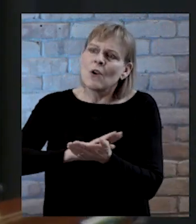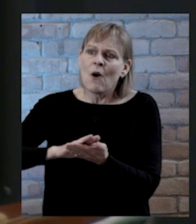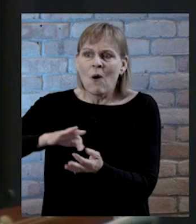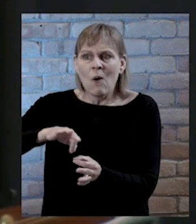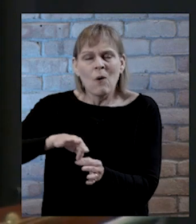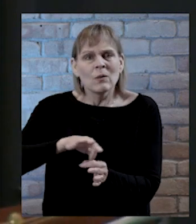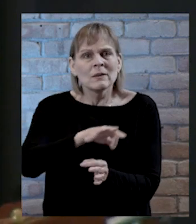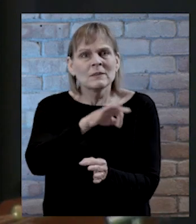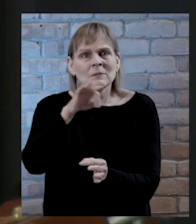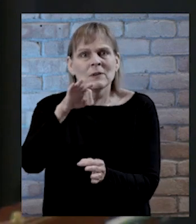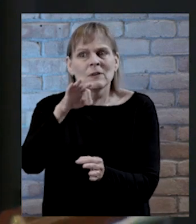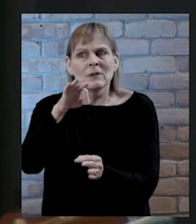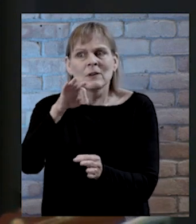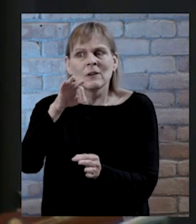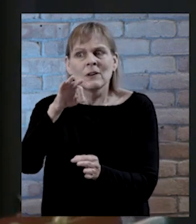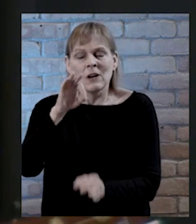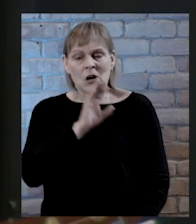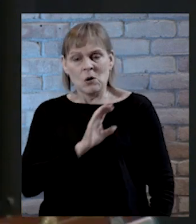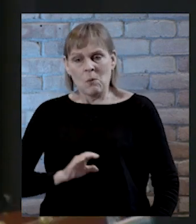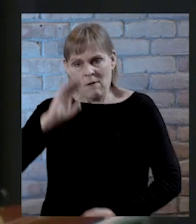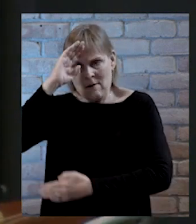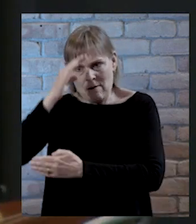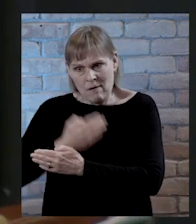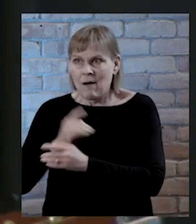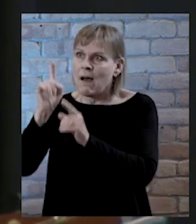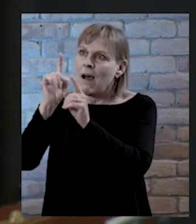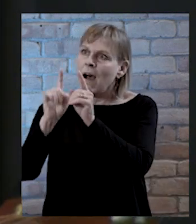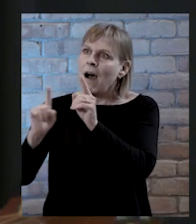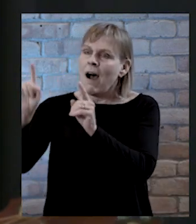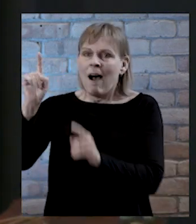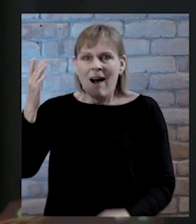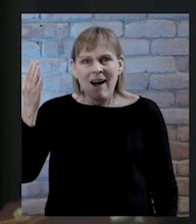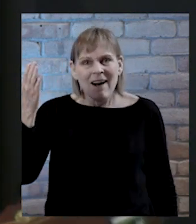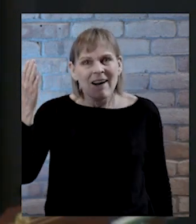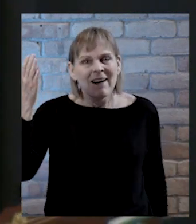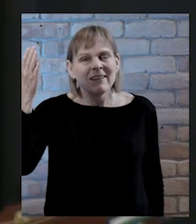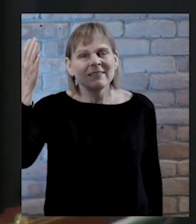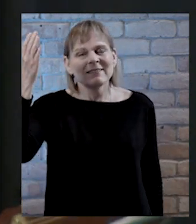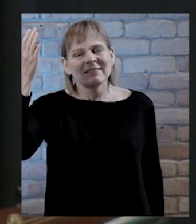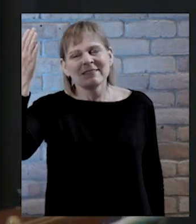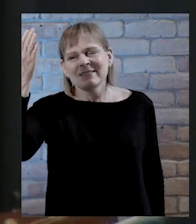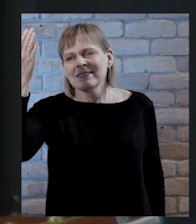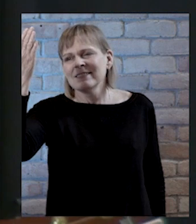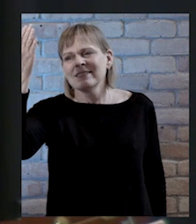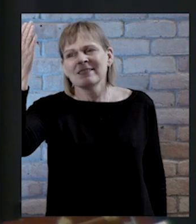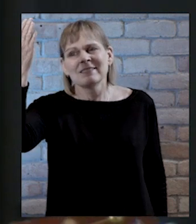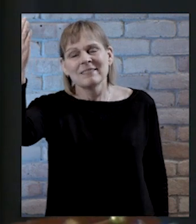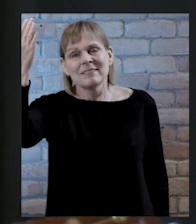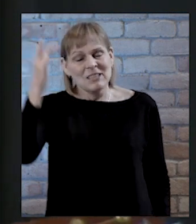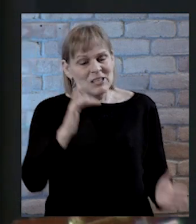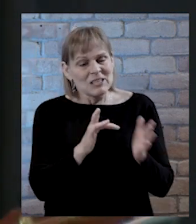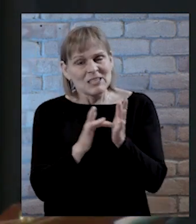Through your Holy Spirit, conceiving Christ the Son,